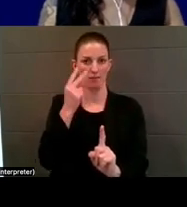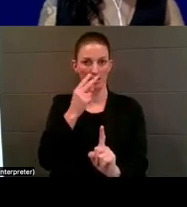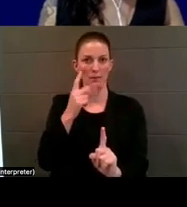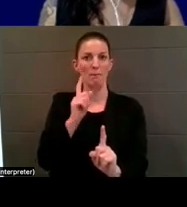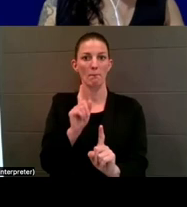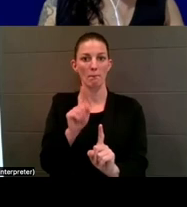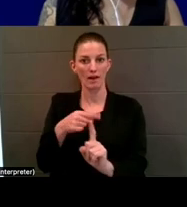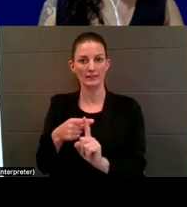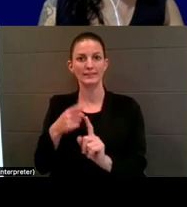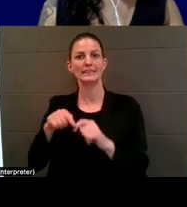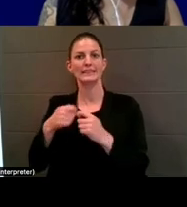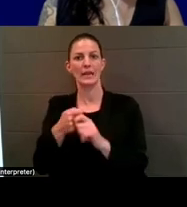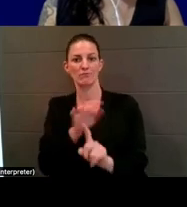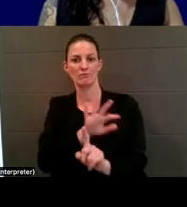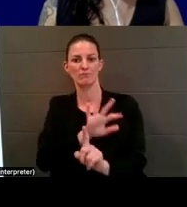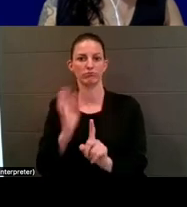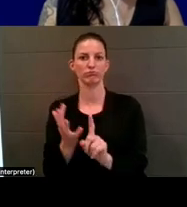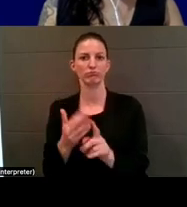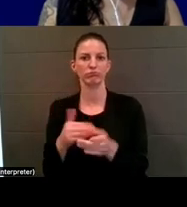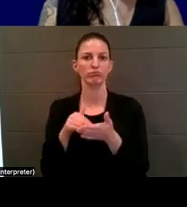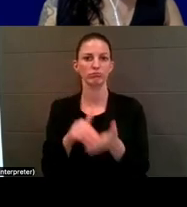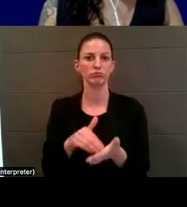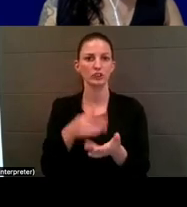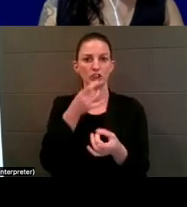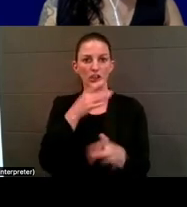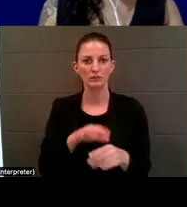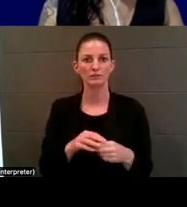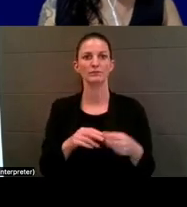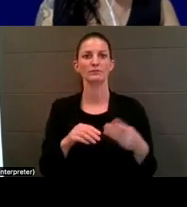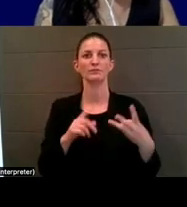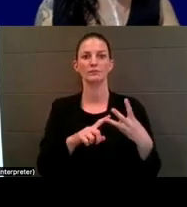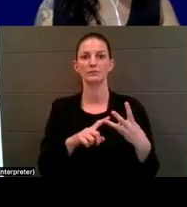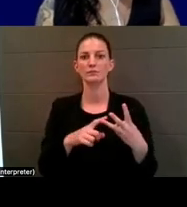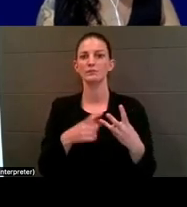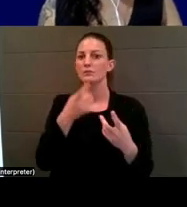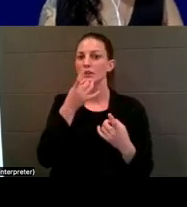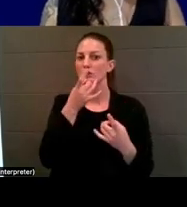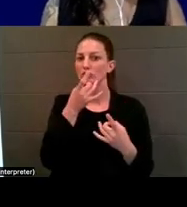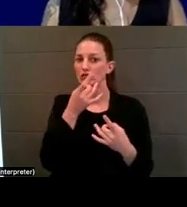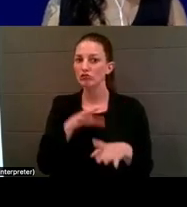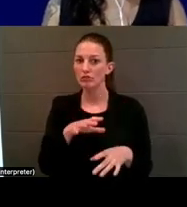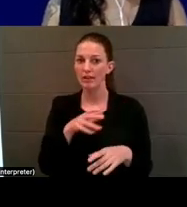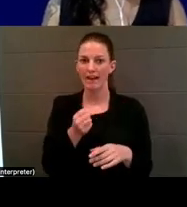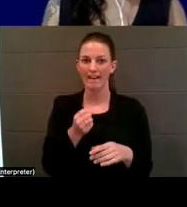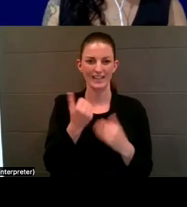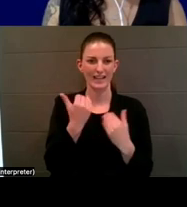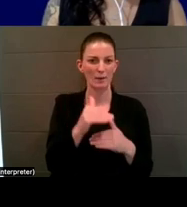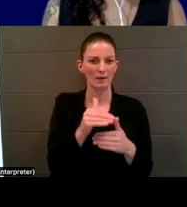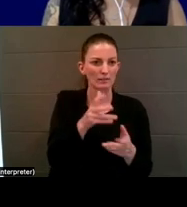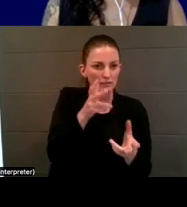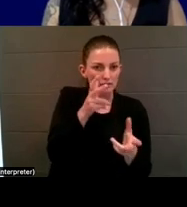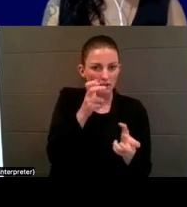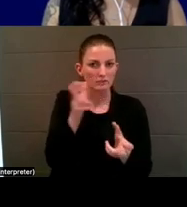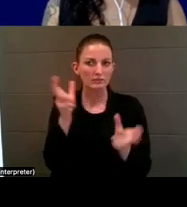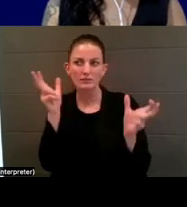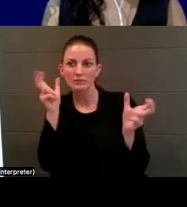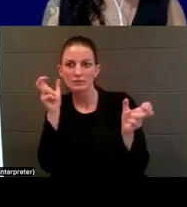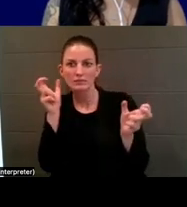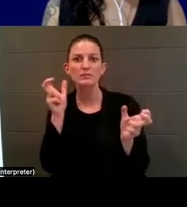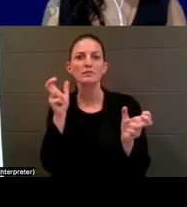We'll discuss the different needs of children who have limited access to sight and sound. We'll discuss some